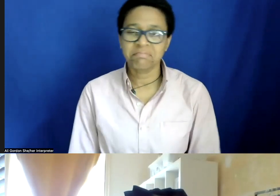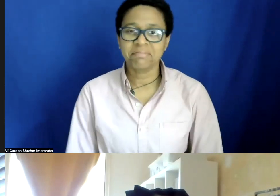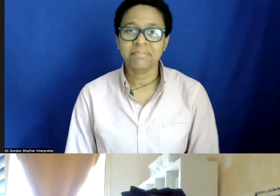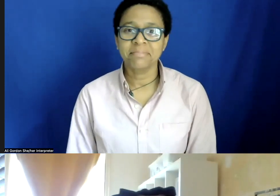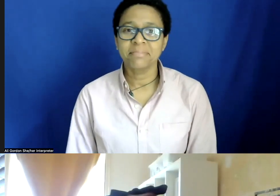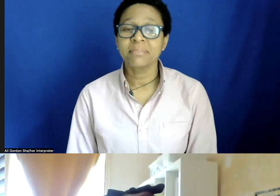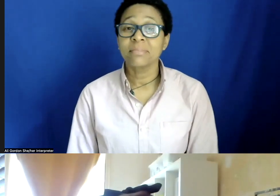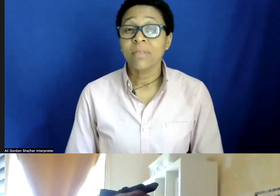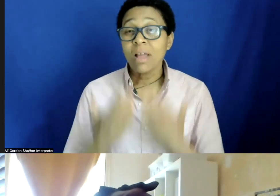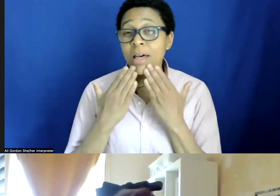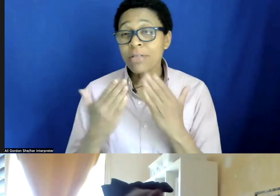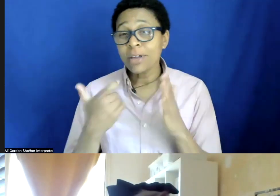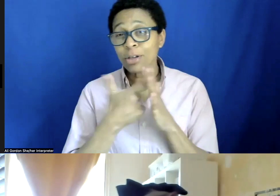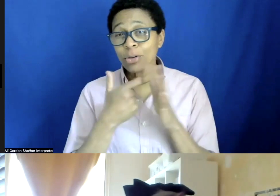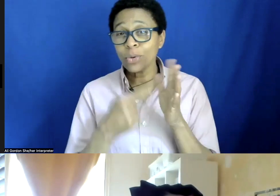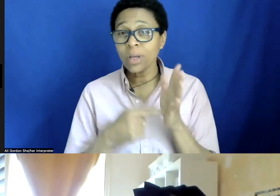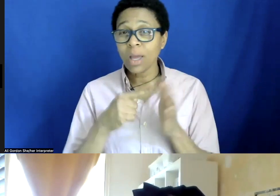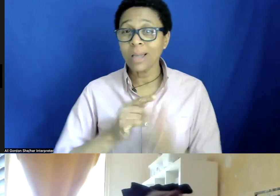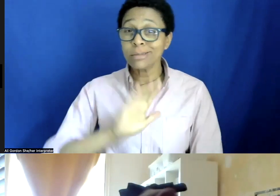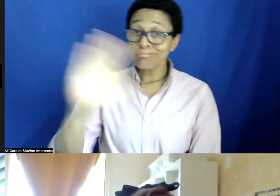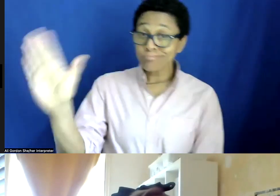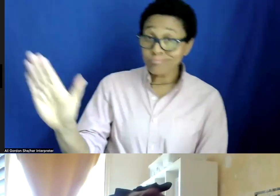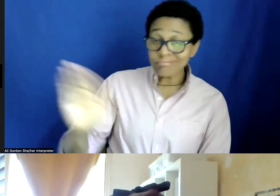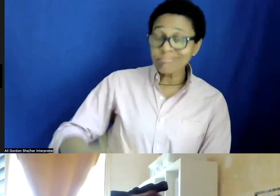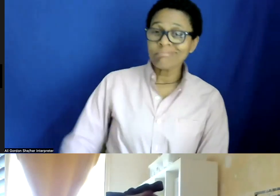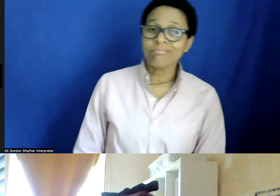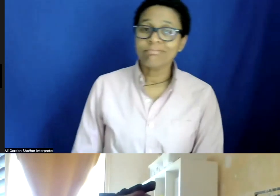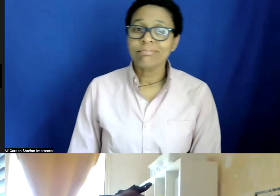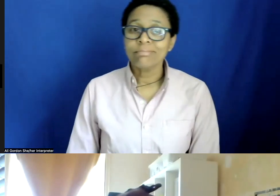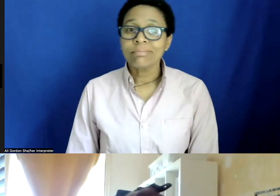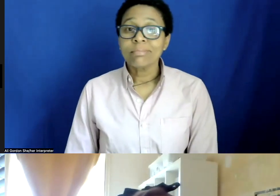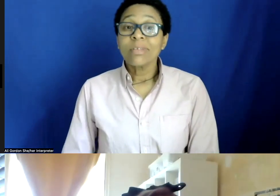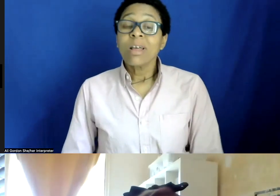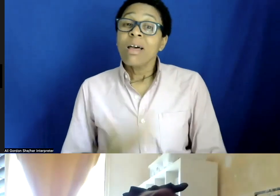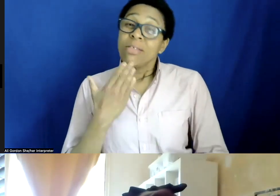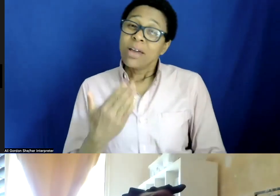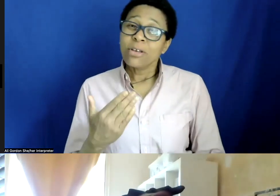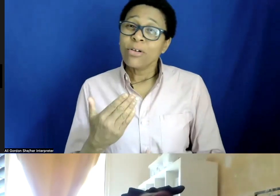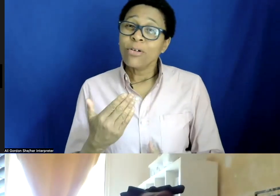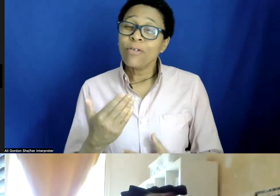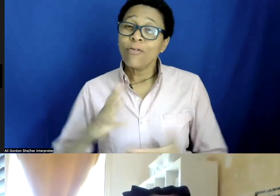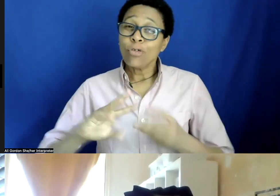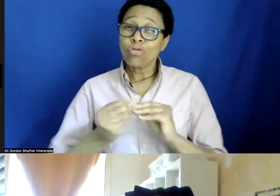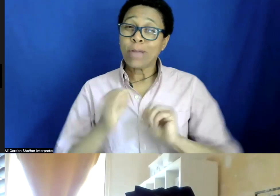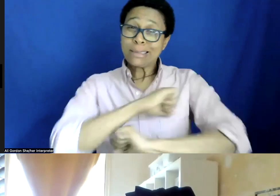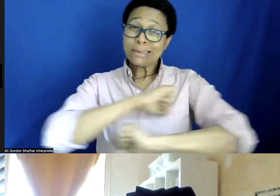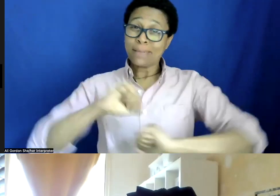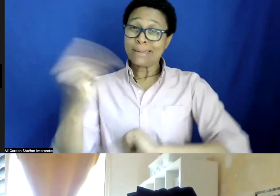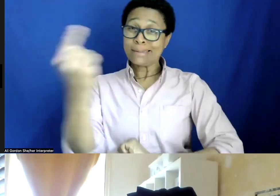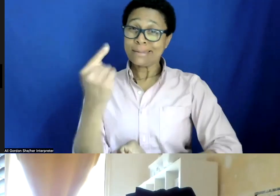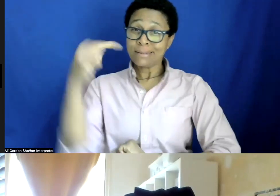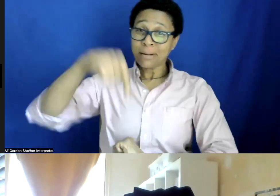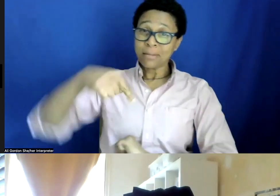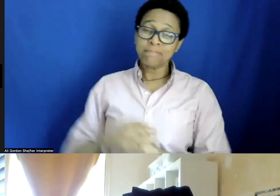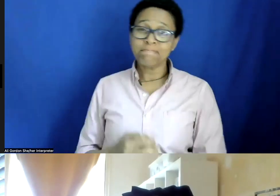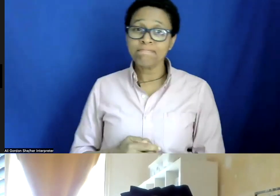Thank you, Kate. Hi, everyone. Thank you so much for taking time out of your day to join us for this. It's a